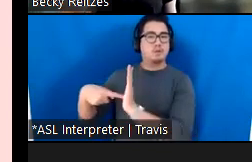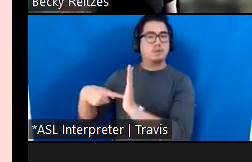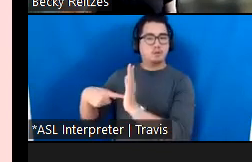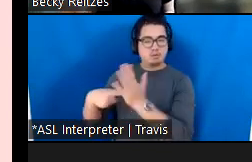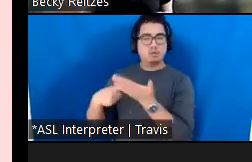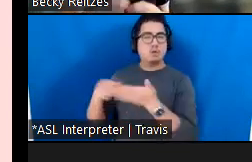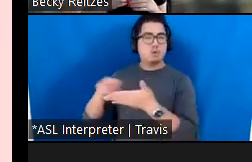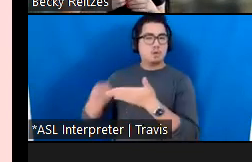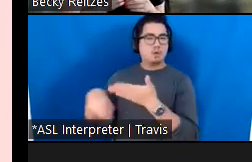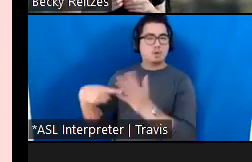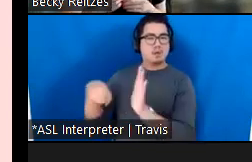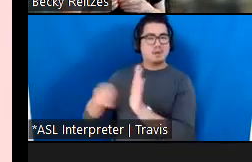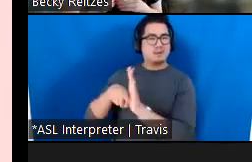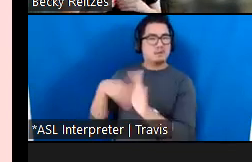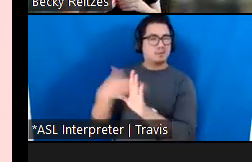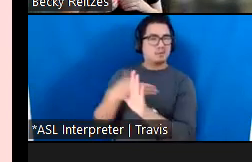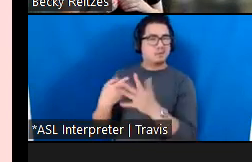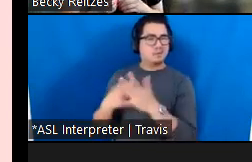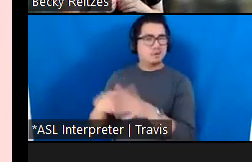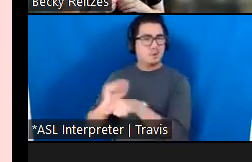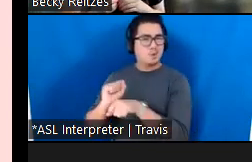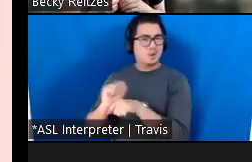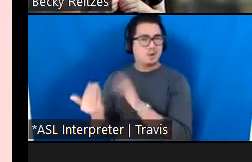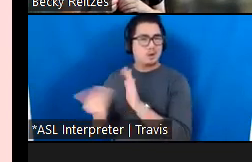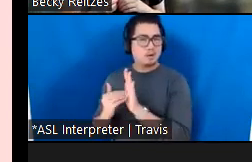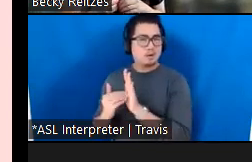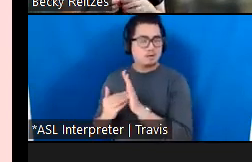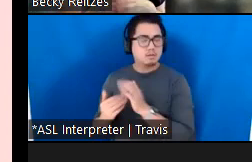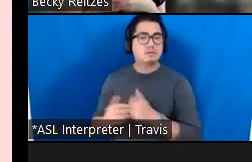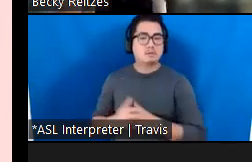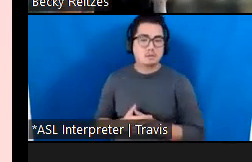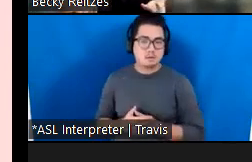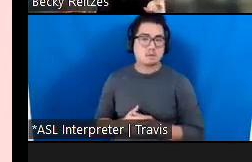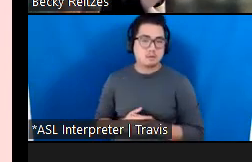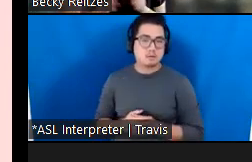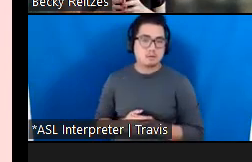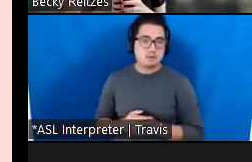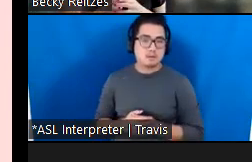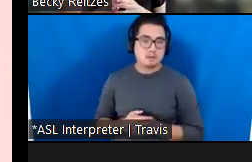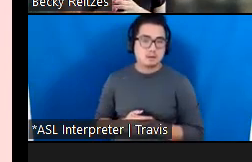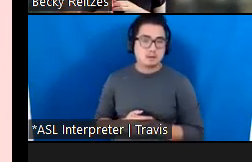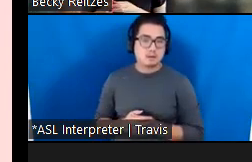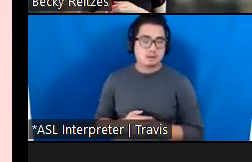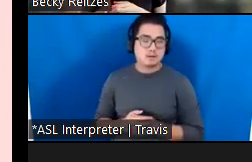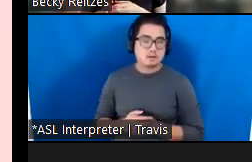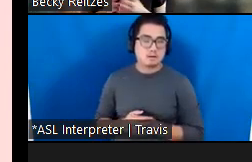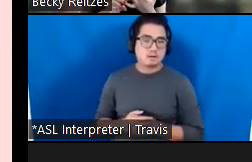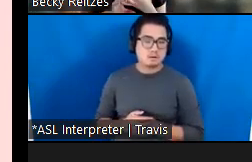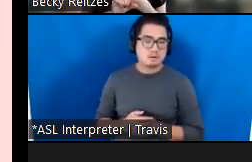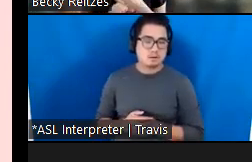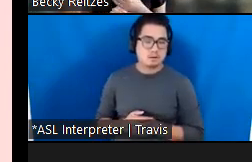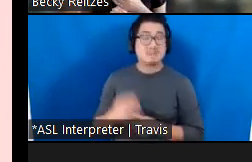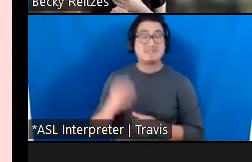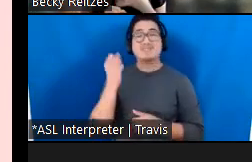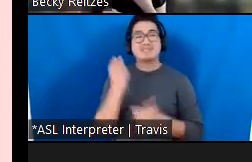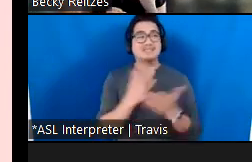can go back. But they can return to workplaces that don't require that, or school, if their symptoms